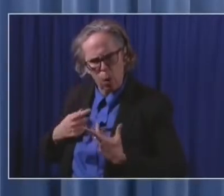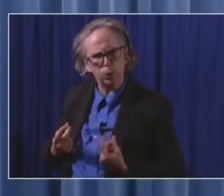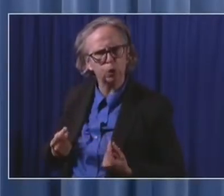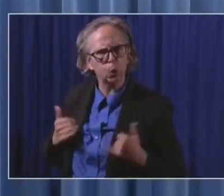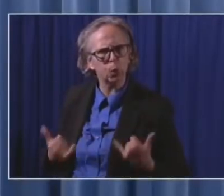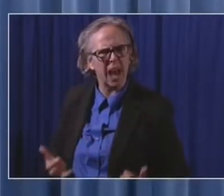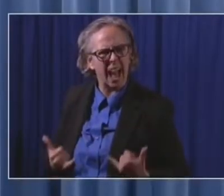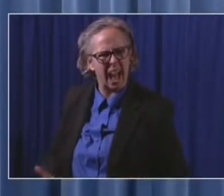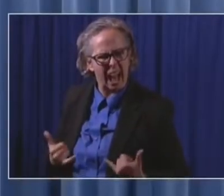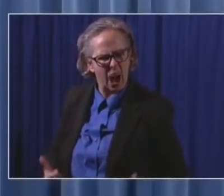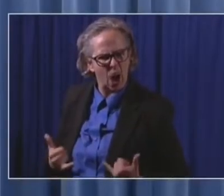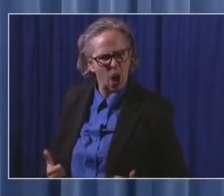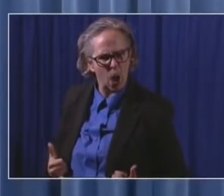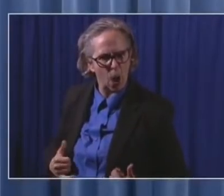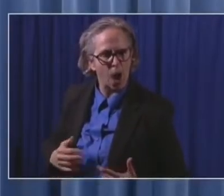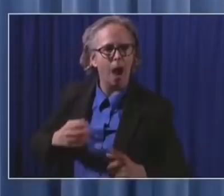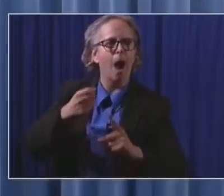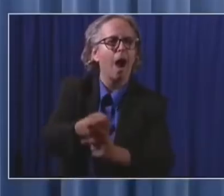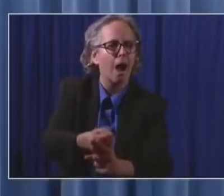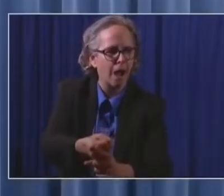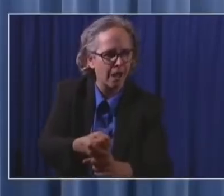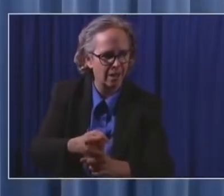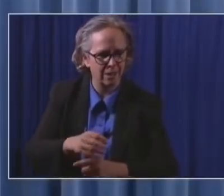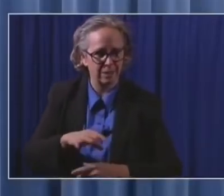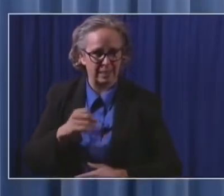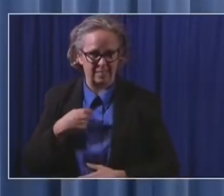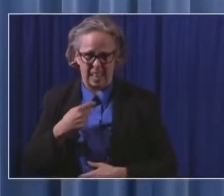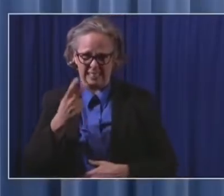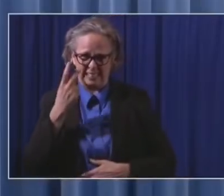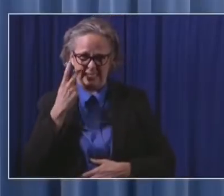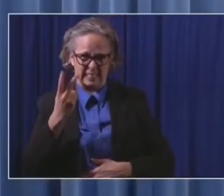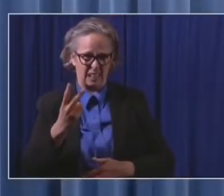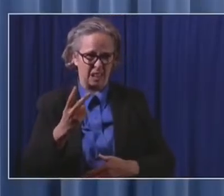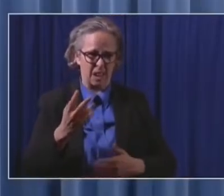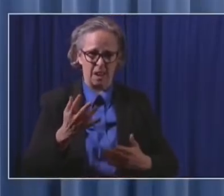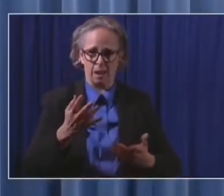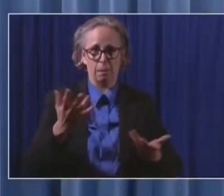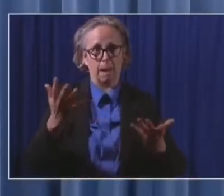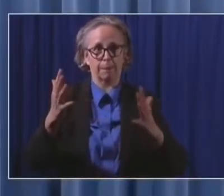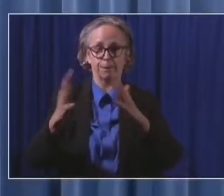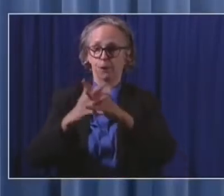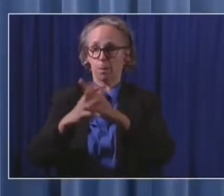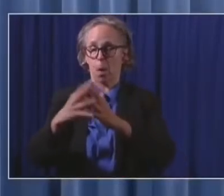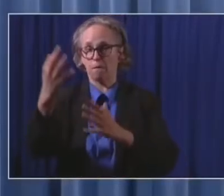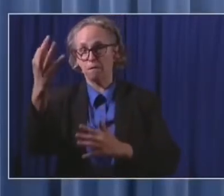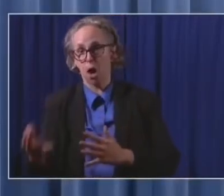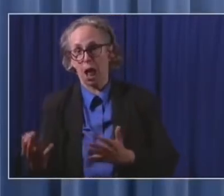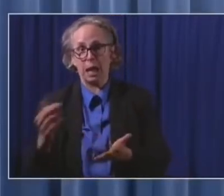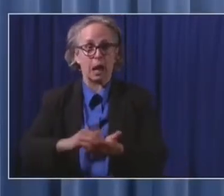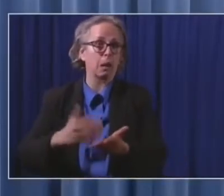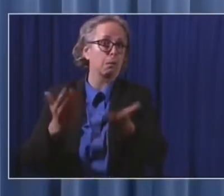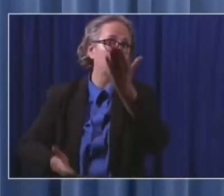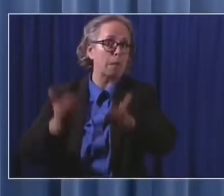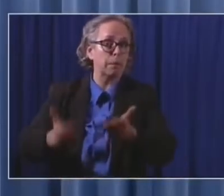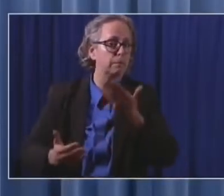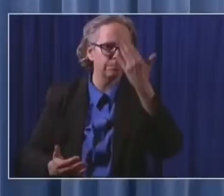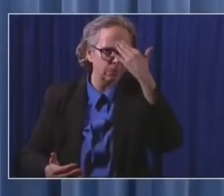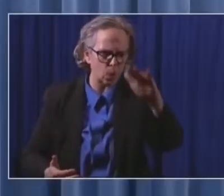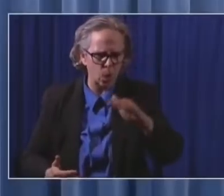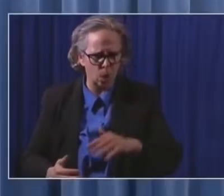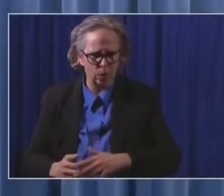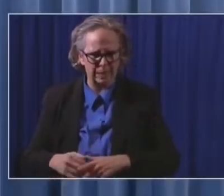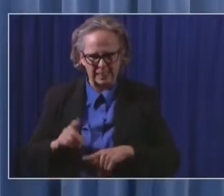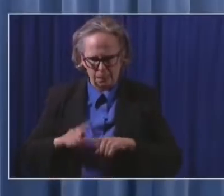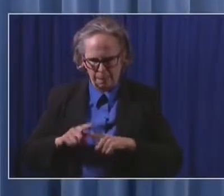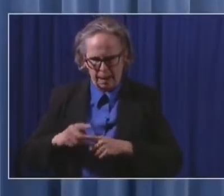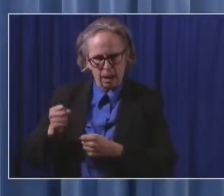we all want so much depend on what we do in the next few weeks. So when I'm asked the question, we're going to